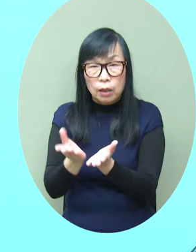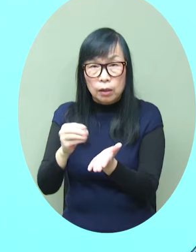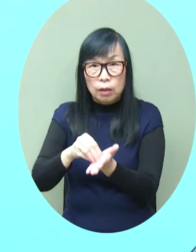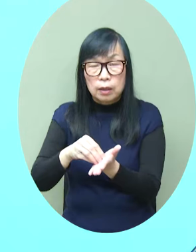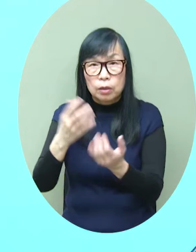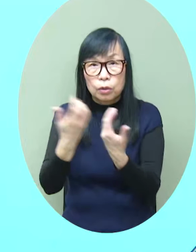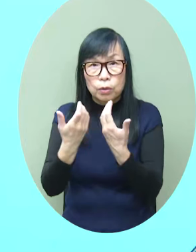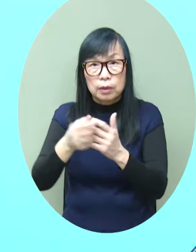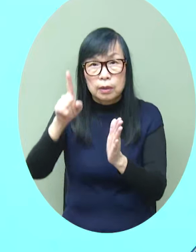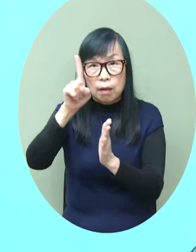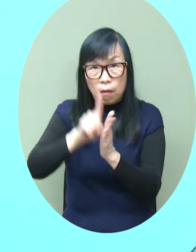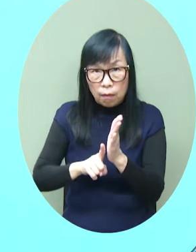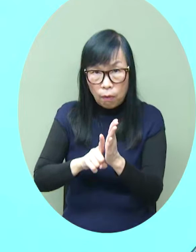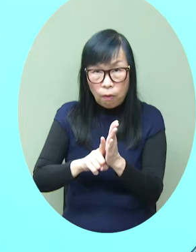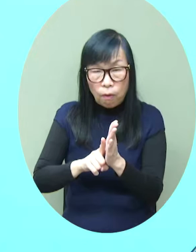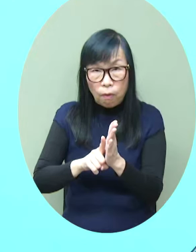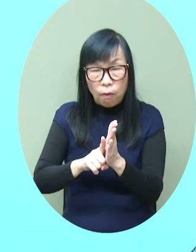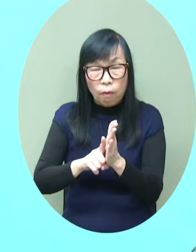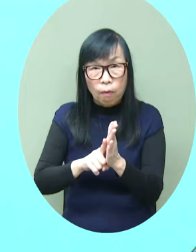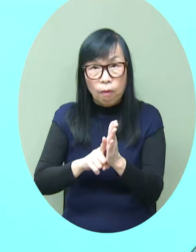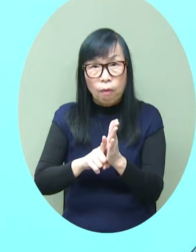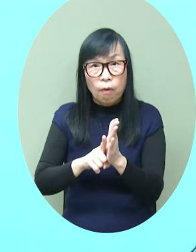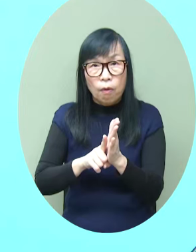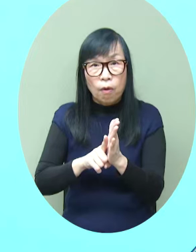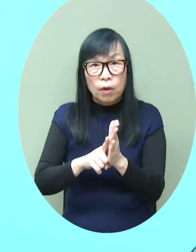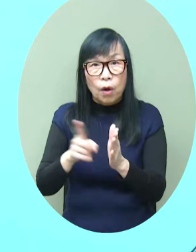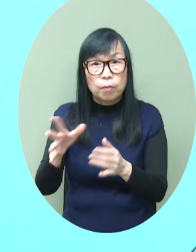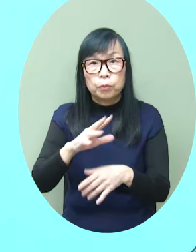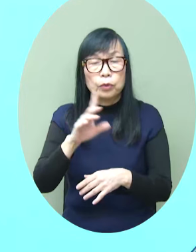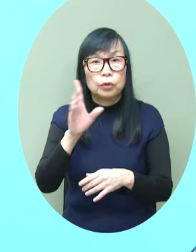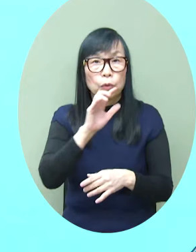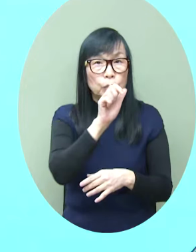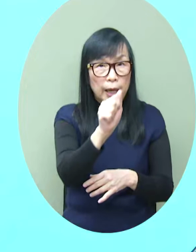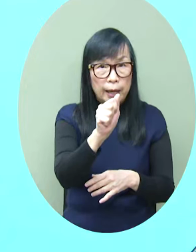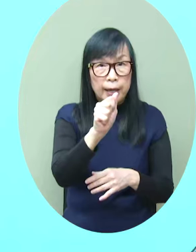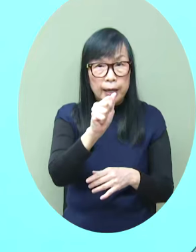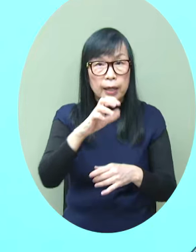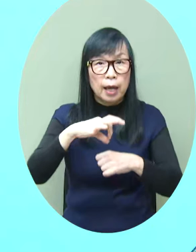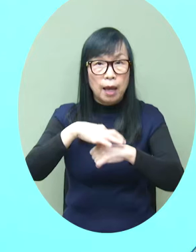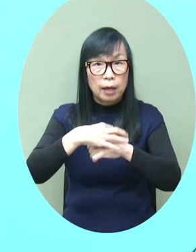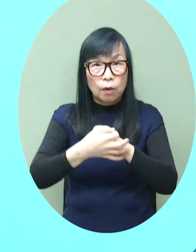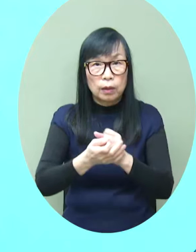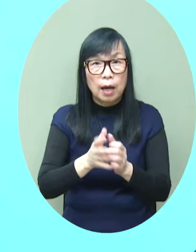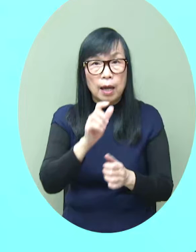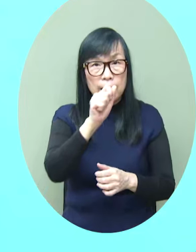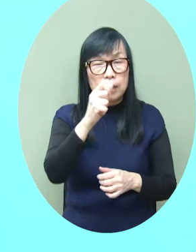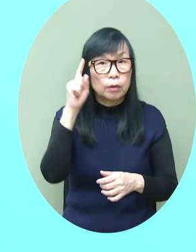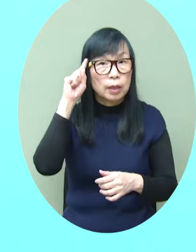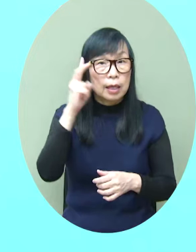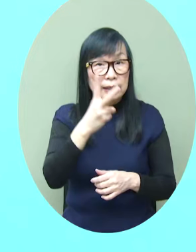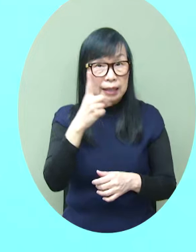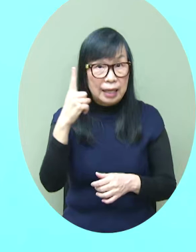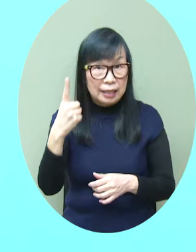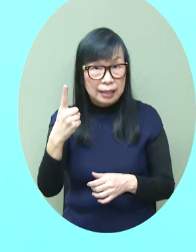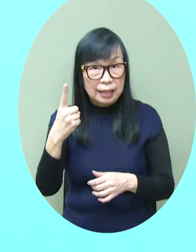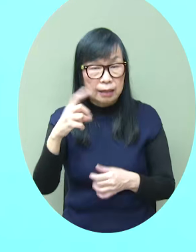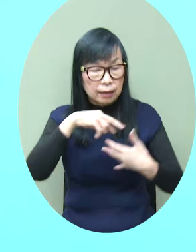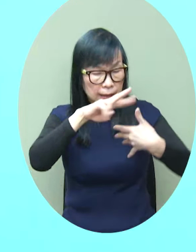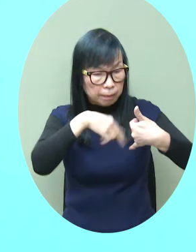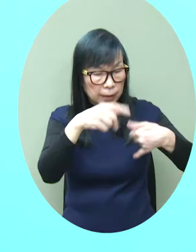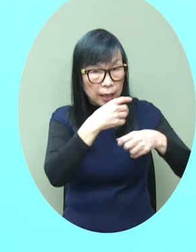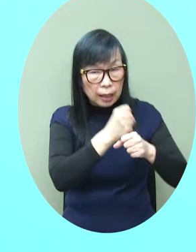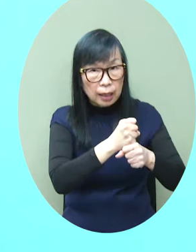countries, subject to 21 days. They will come Group B with 14 days after full vaccination, or better still, maybe